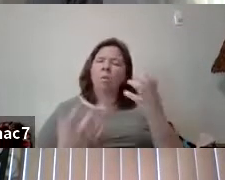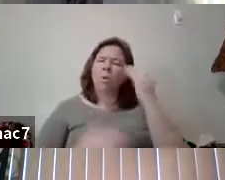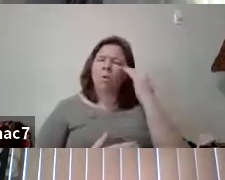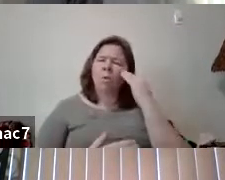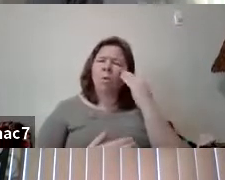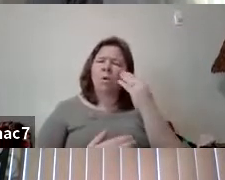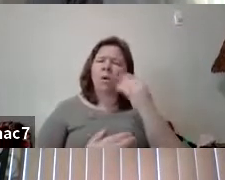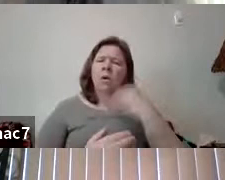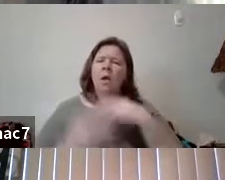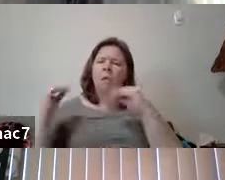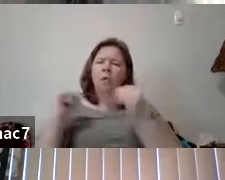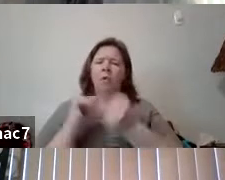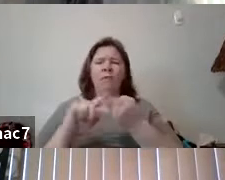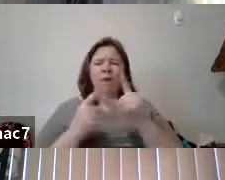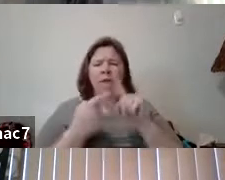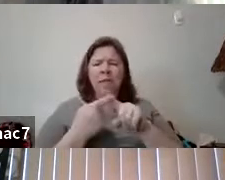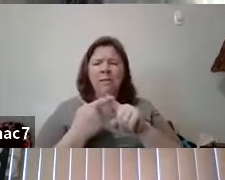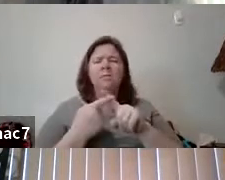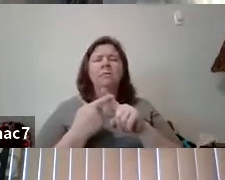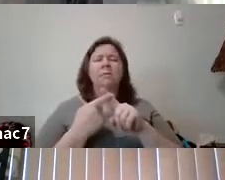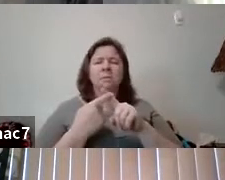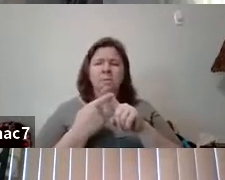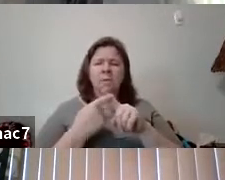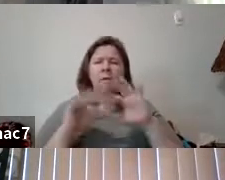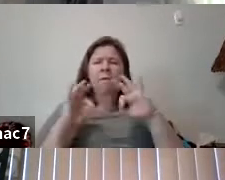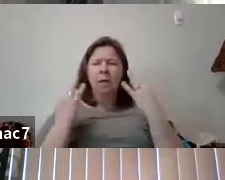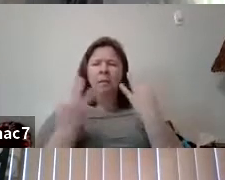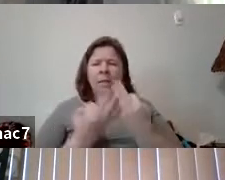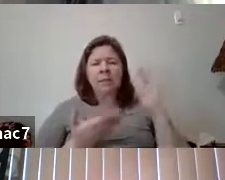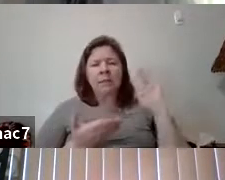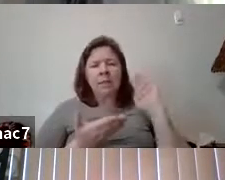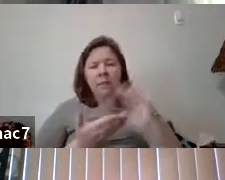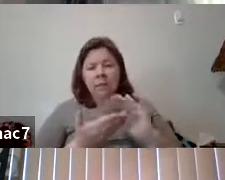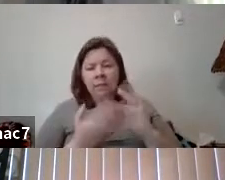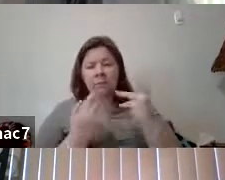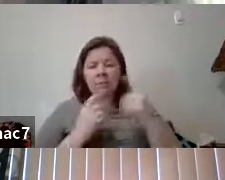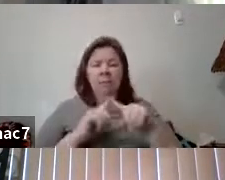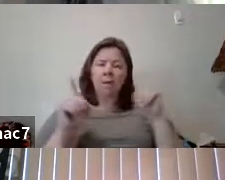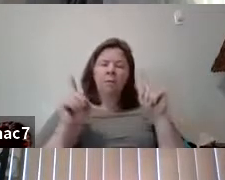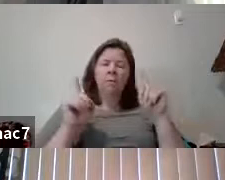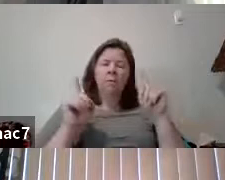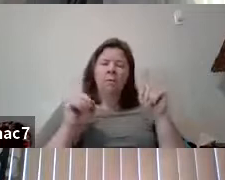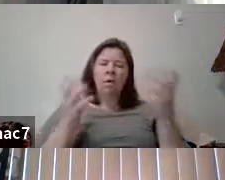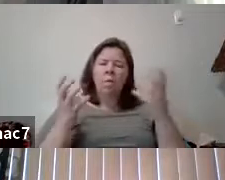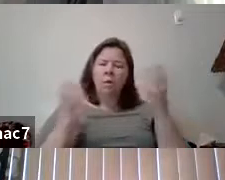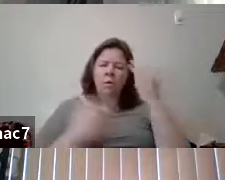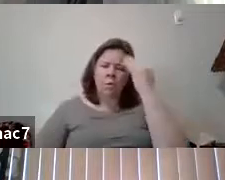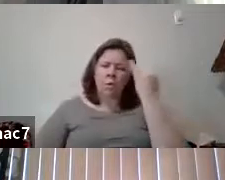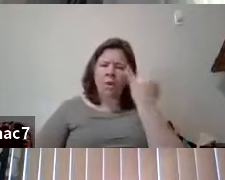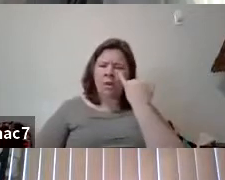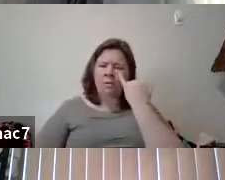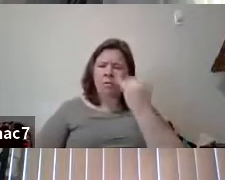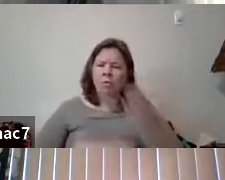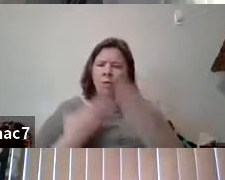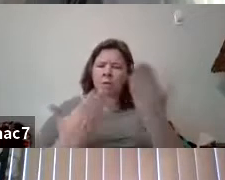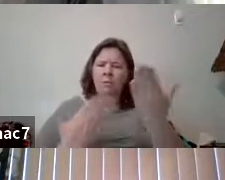I've been talking to friends, mainly family a bit less, But I wanted to know if you recommend any other